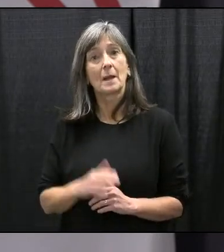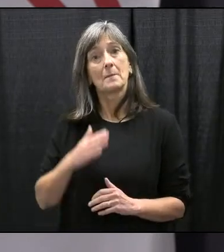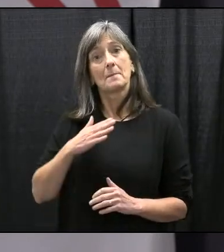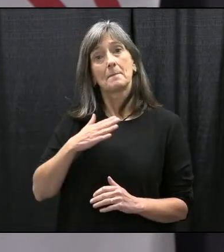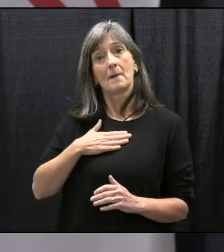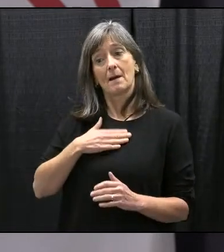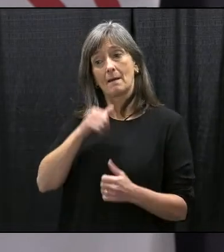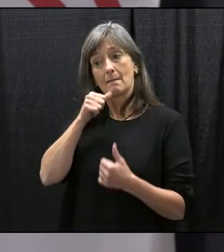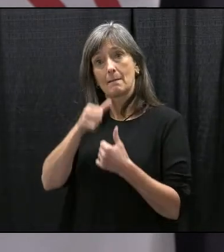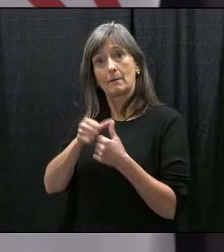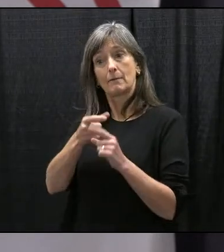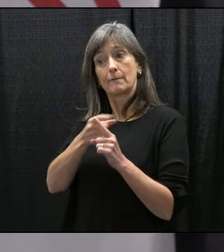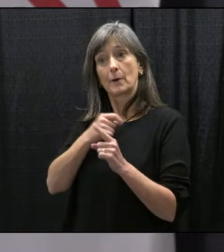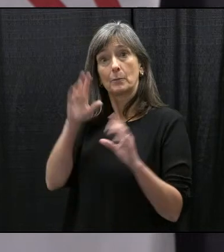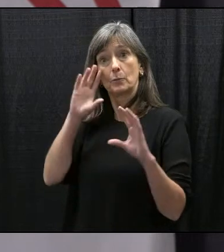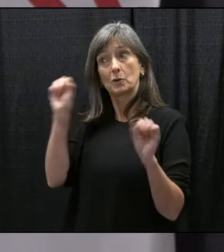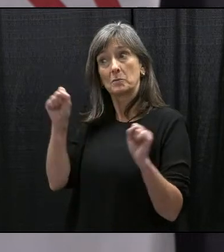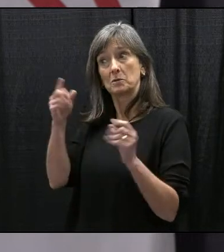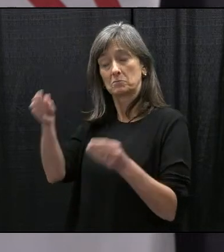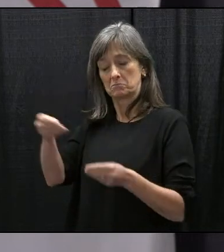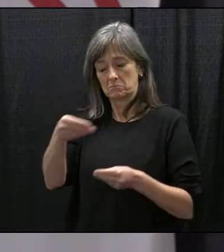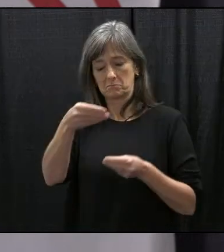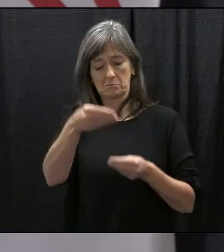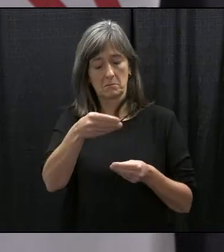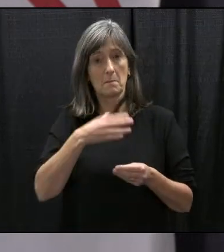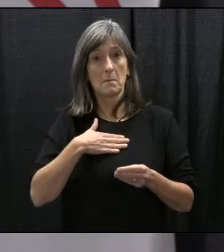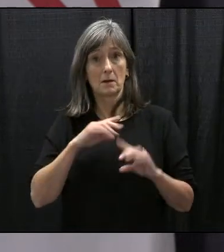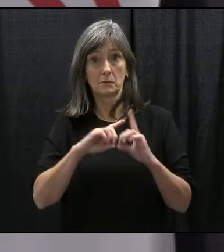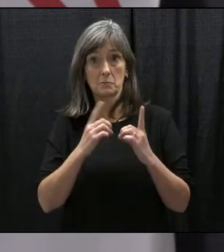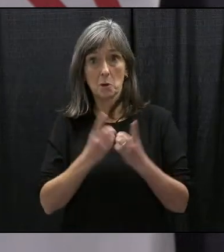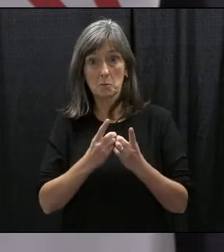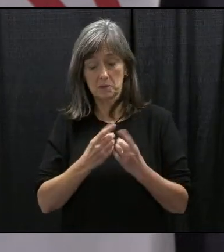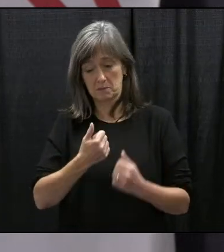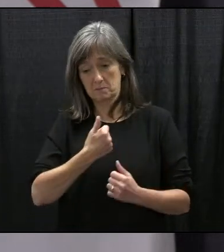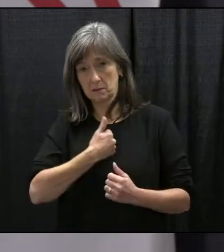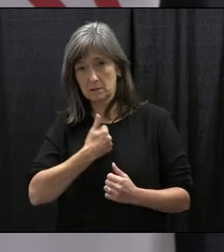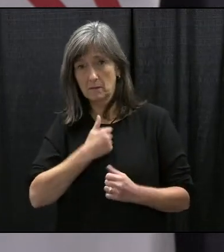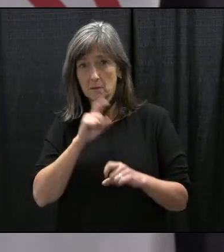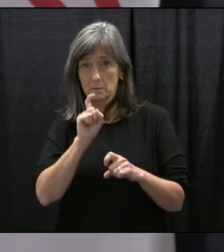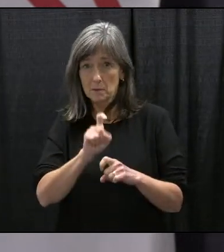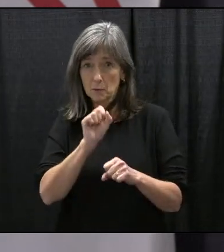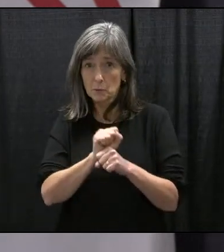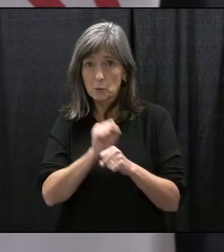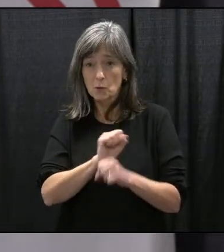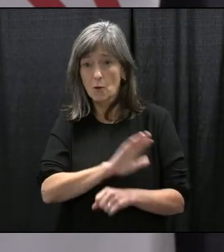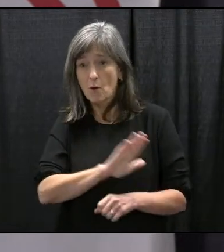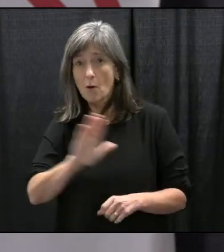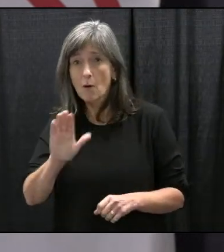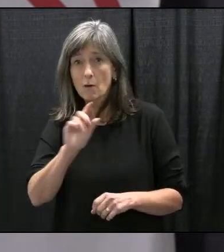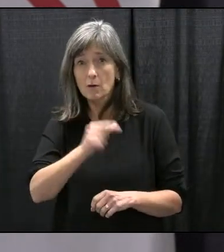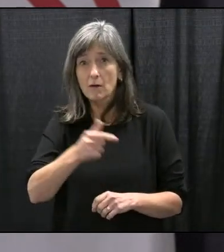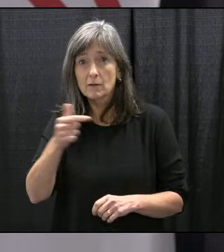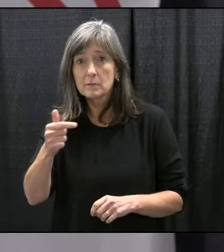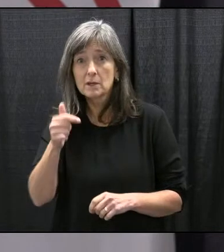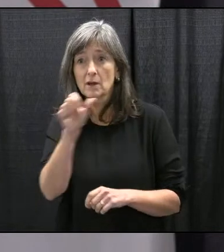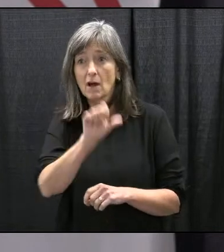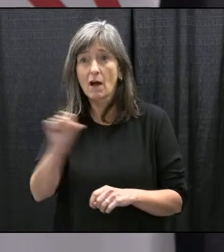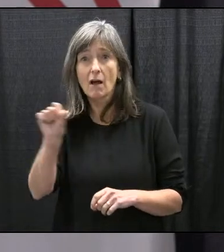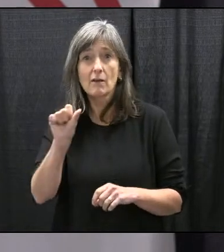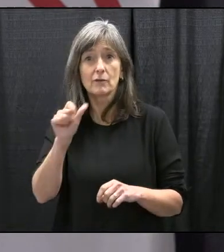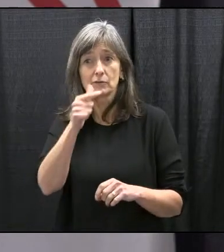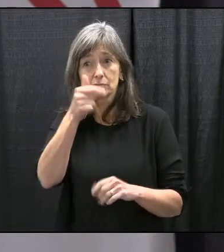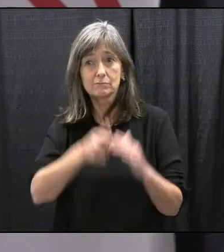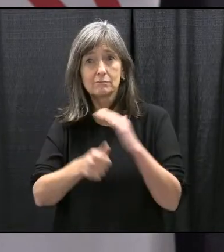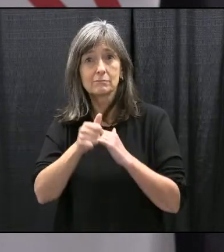Premier clearly states that I and my department will work across government and with stakeholders to lead the development